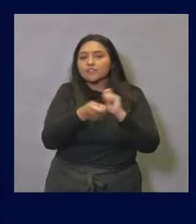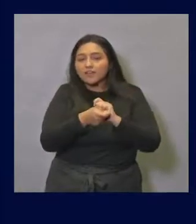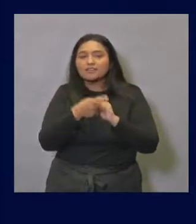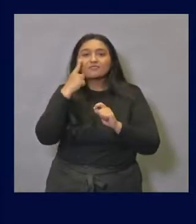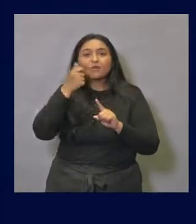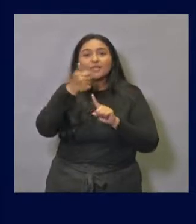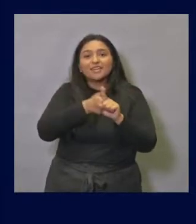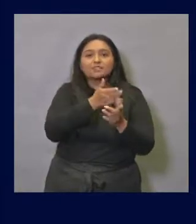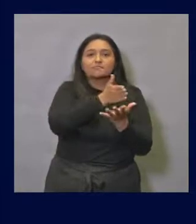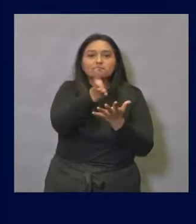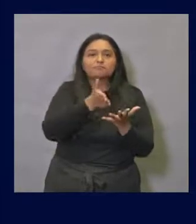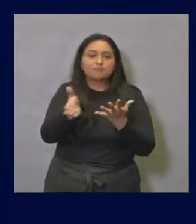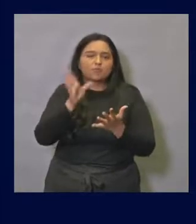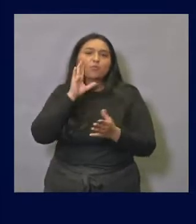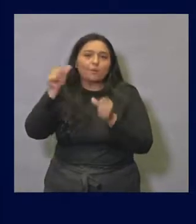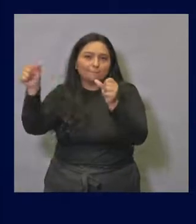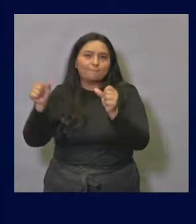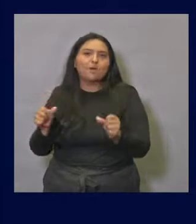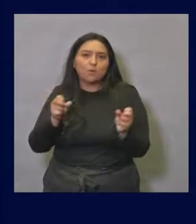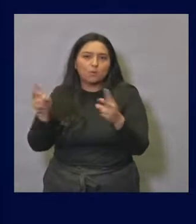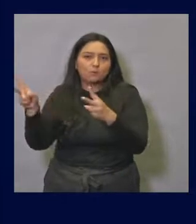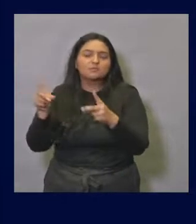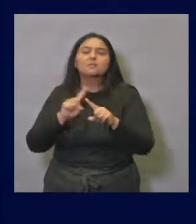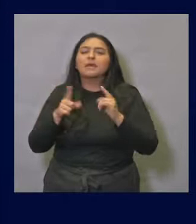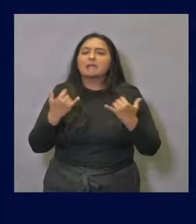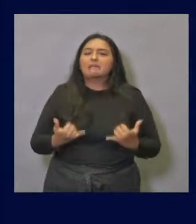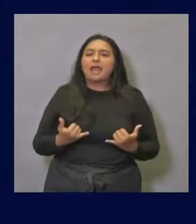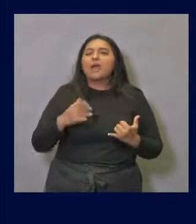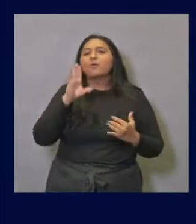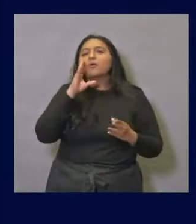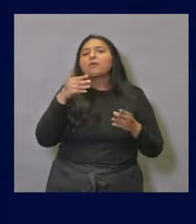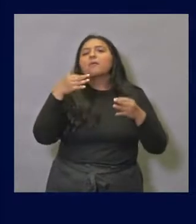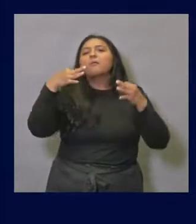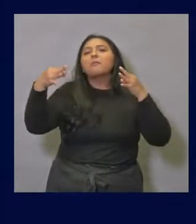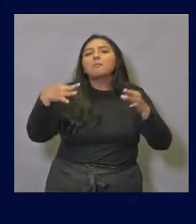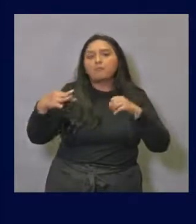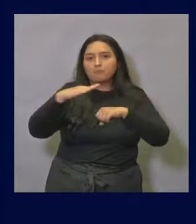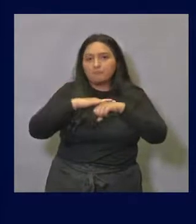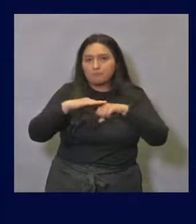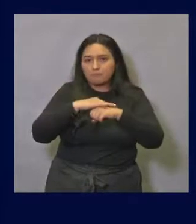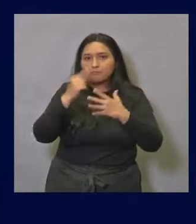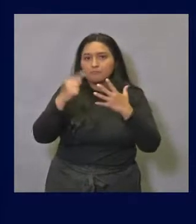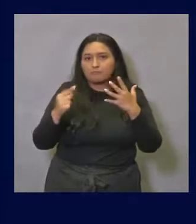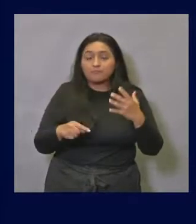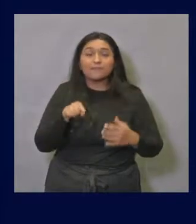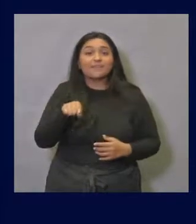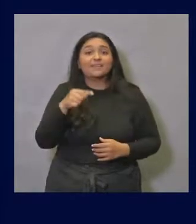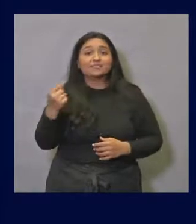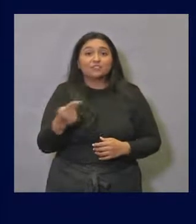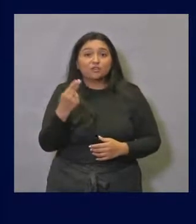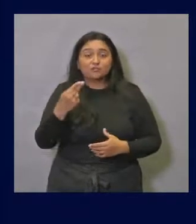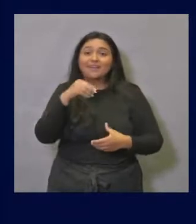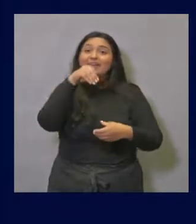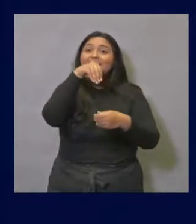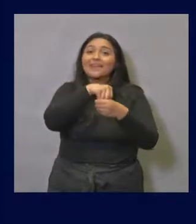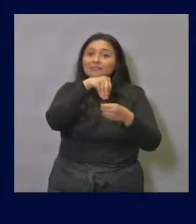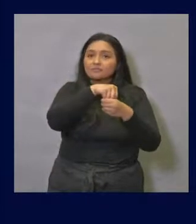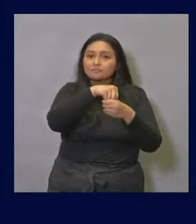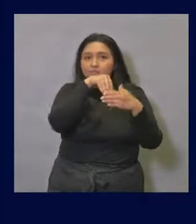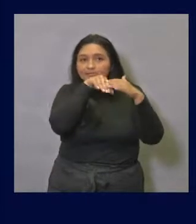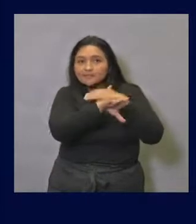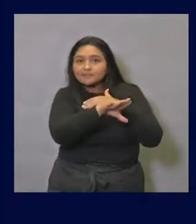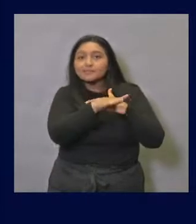sectors. But I'll give some highlights. Starting on Thursday, indoor live events and performances will be